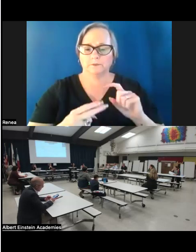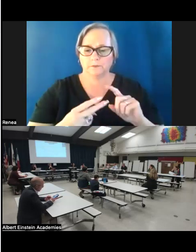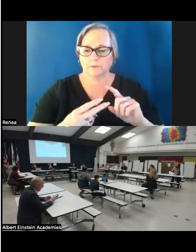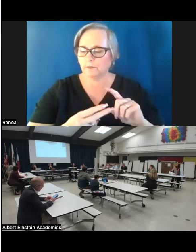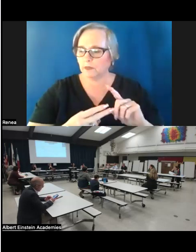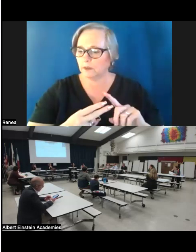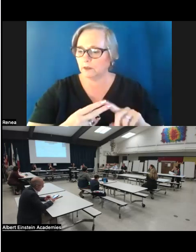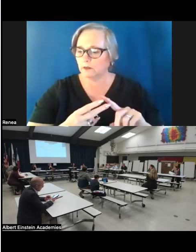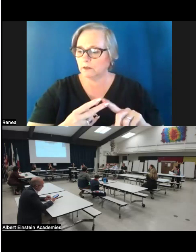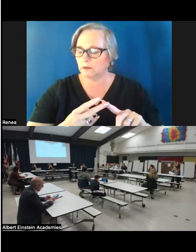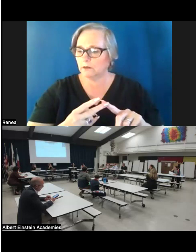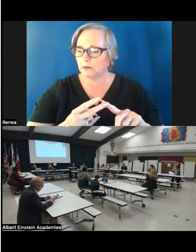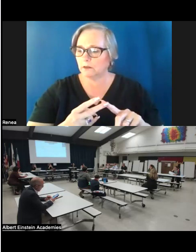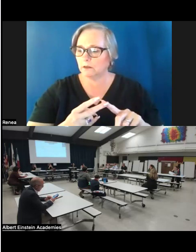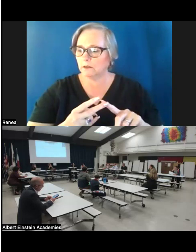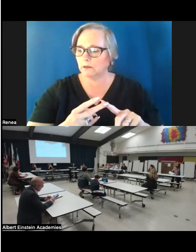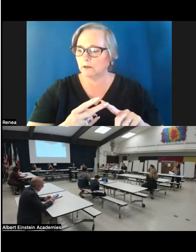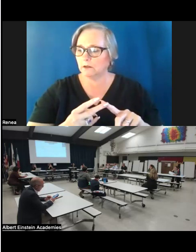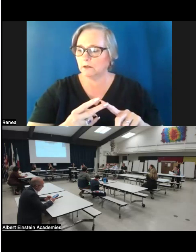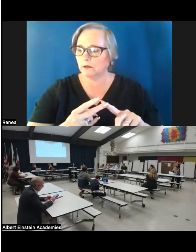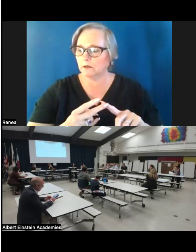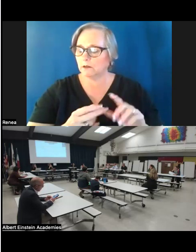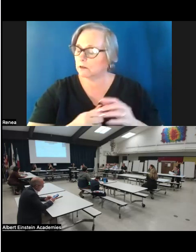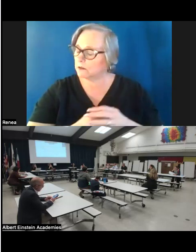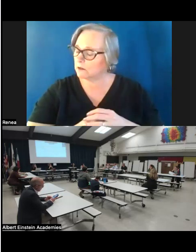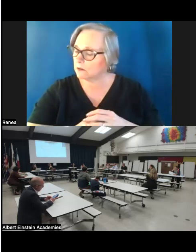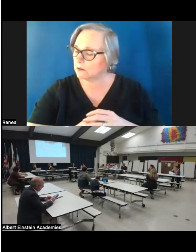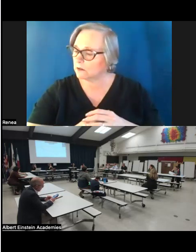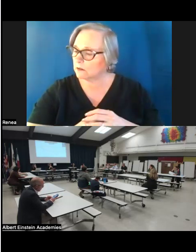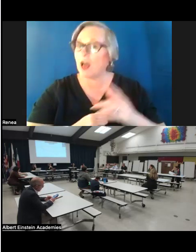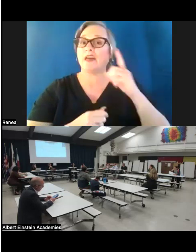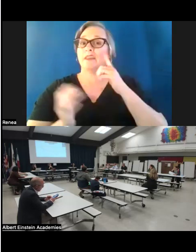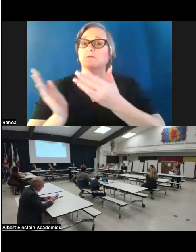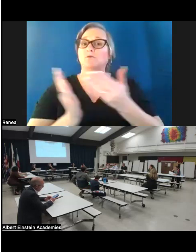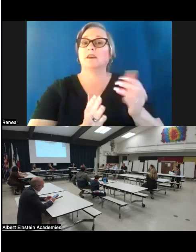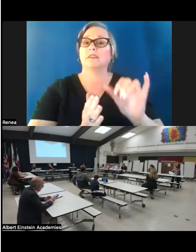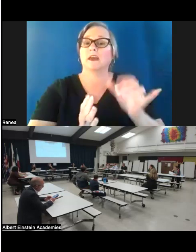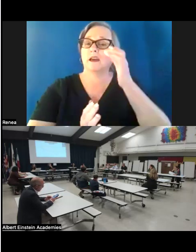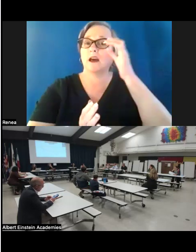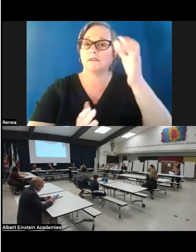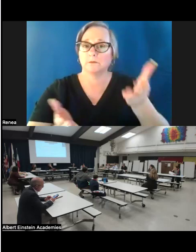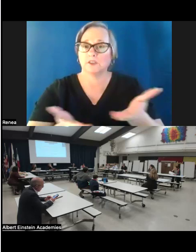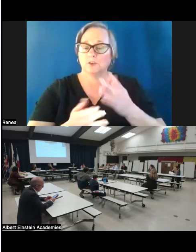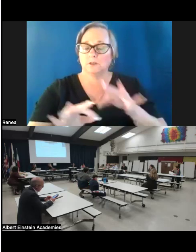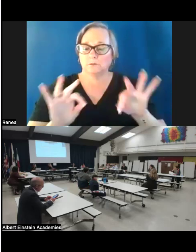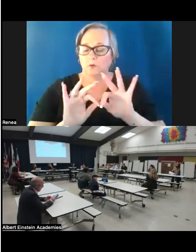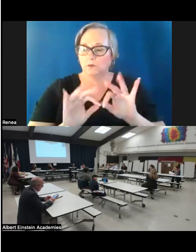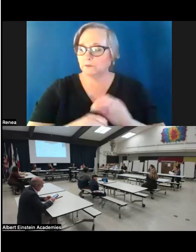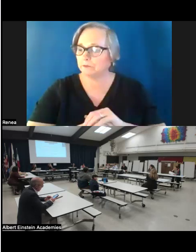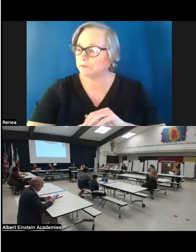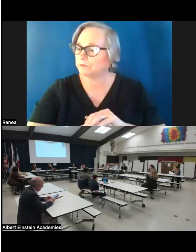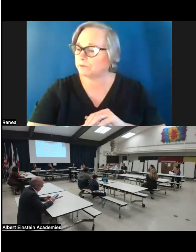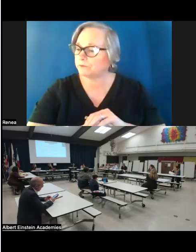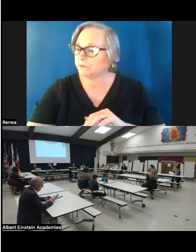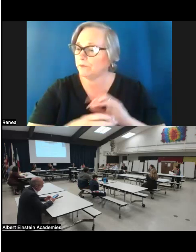that so I think bringing that concept to the table is important. The other thing that I really liked was the fact that it involved not